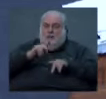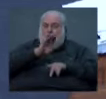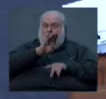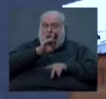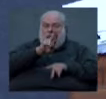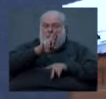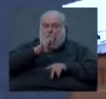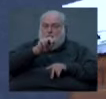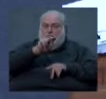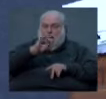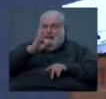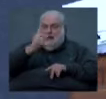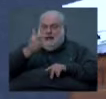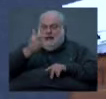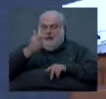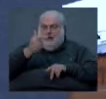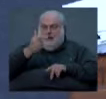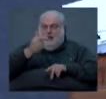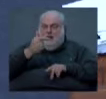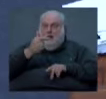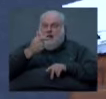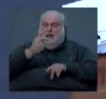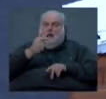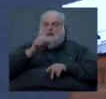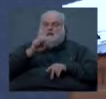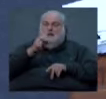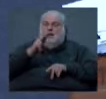and Jumpstart Steering Committee member also.